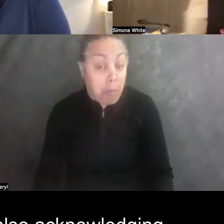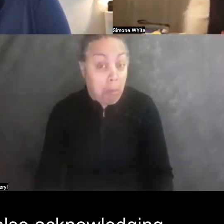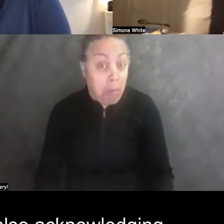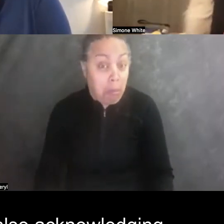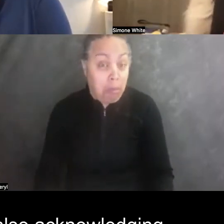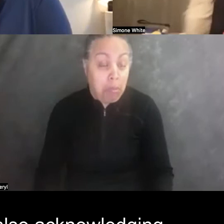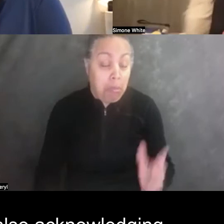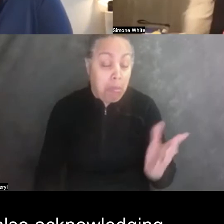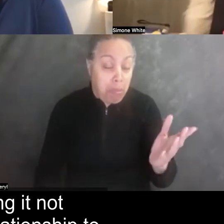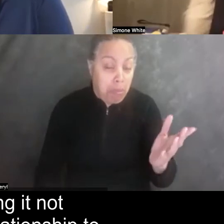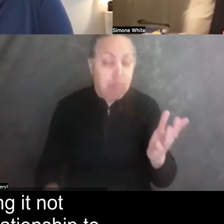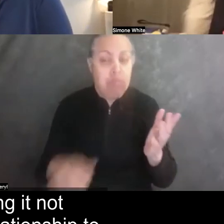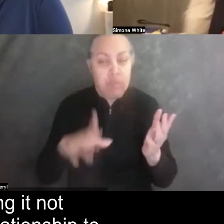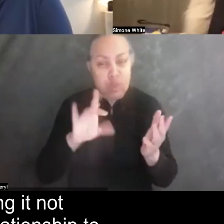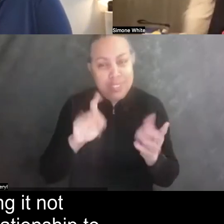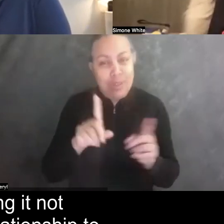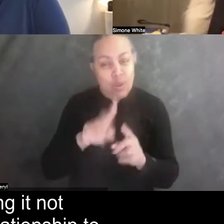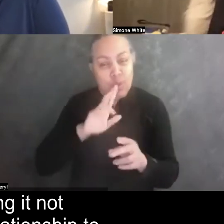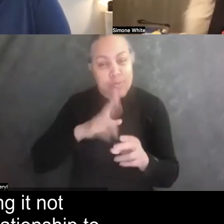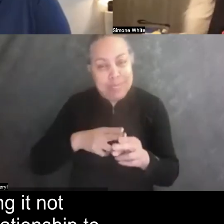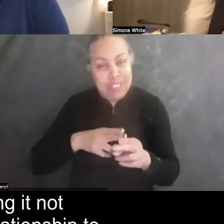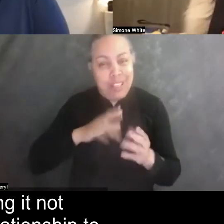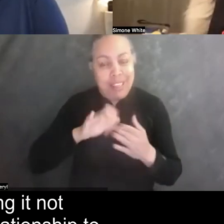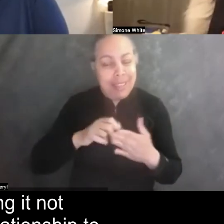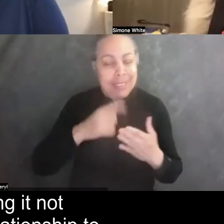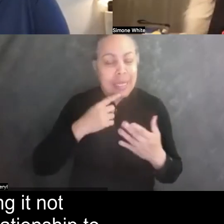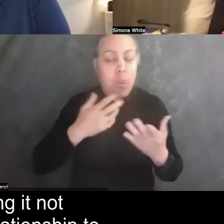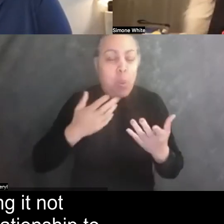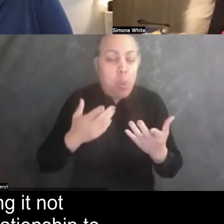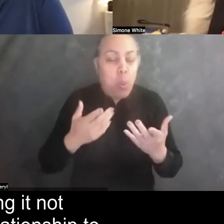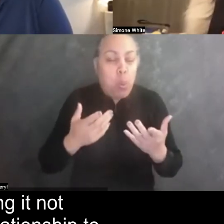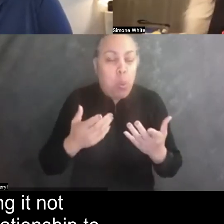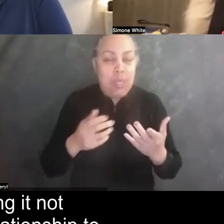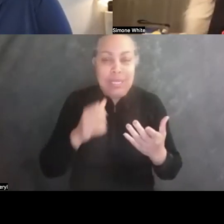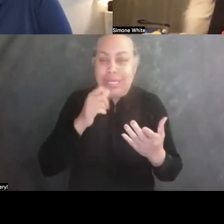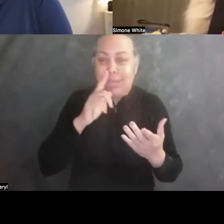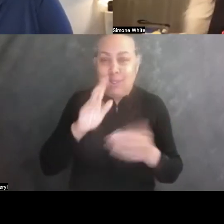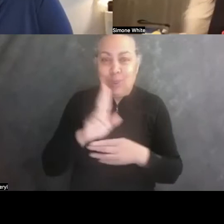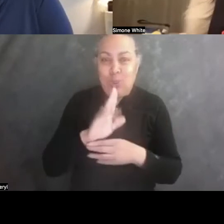also acknowledging and like using it not necessarily in relationship to.